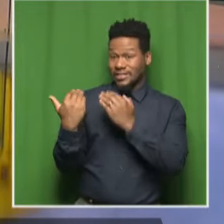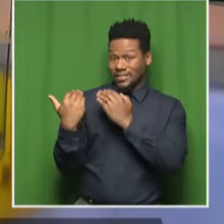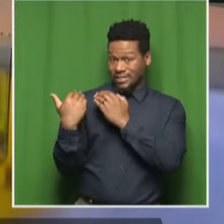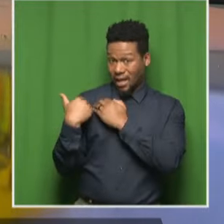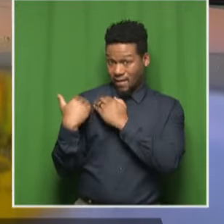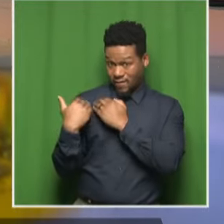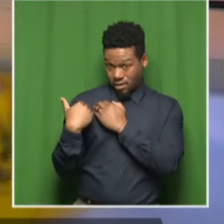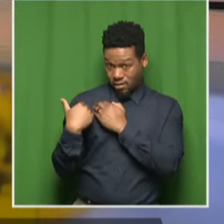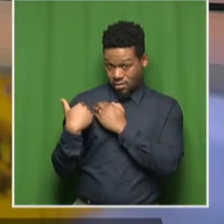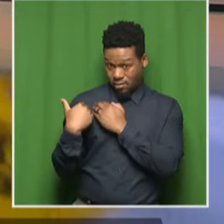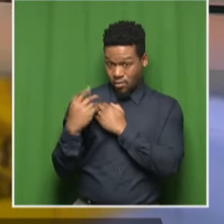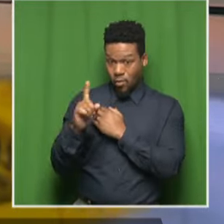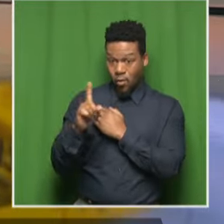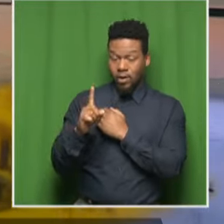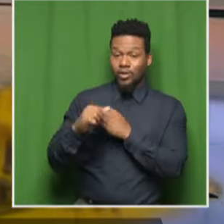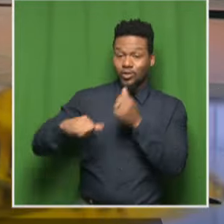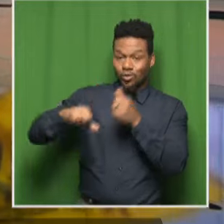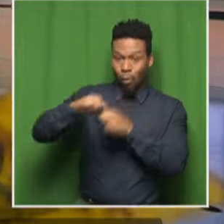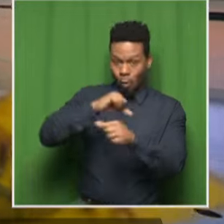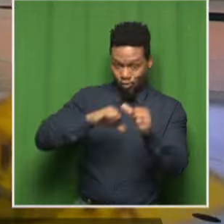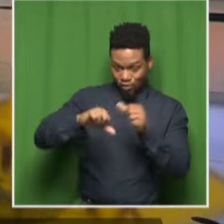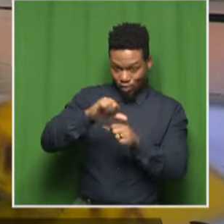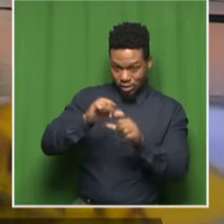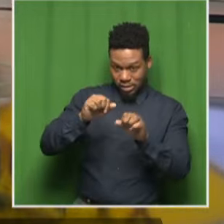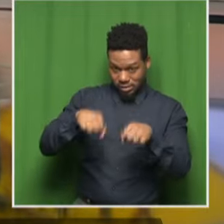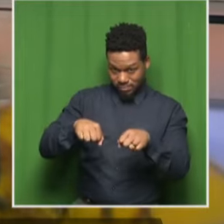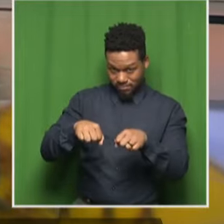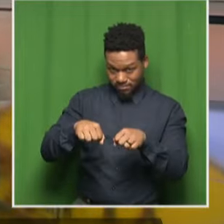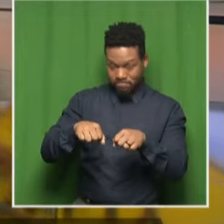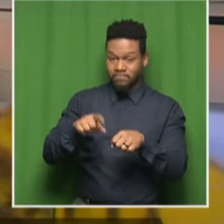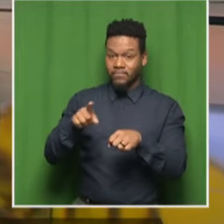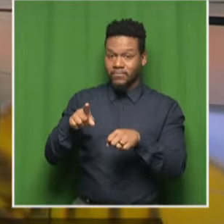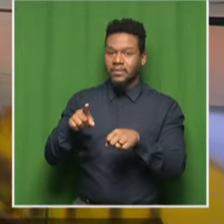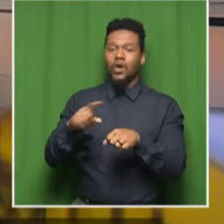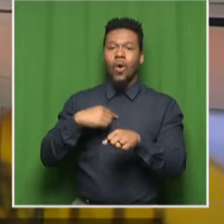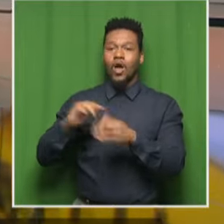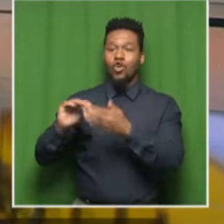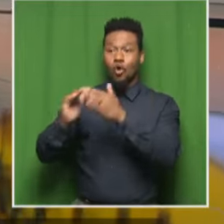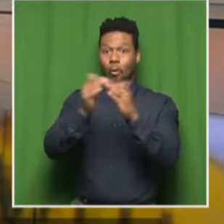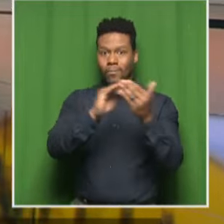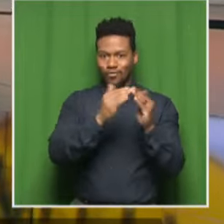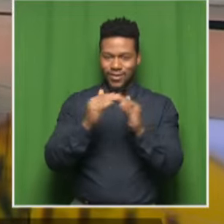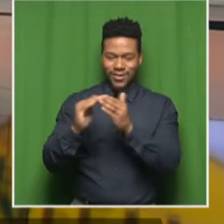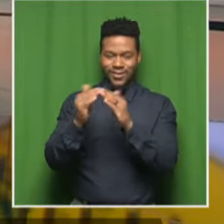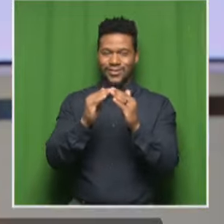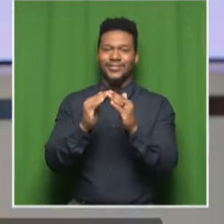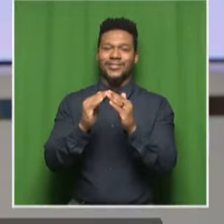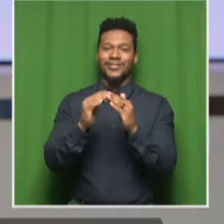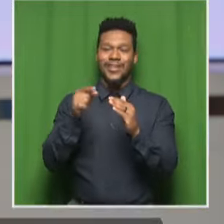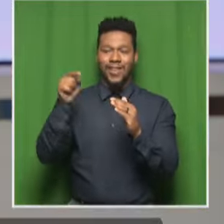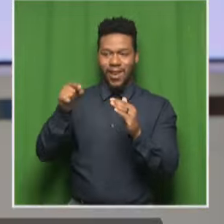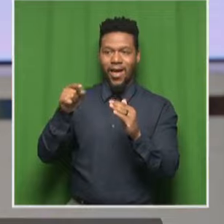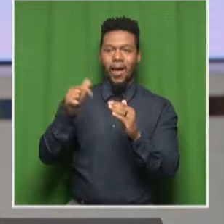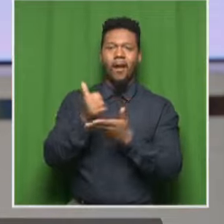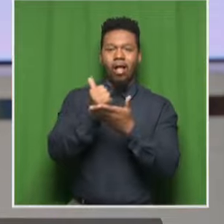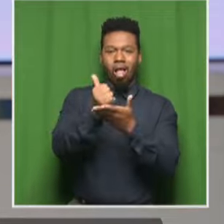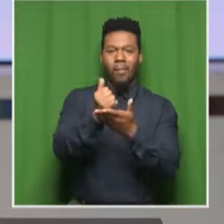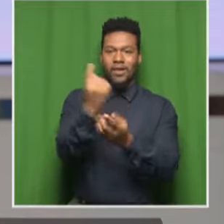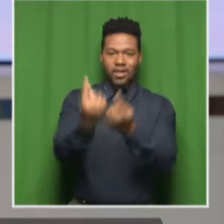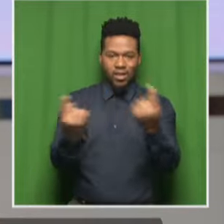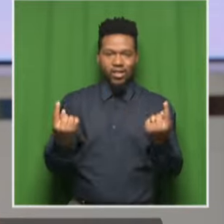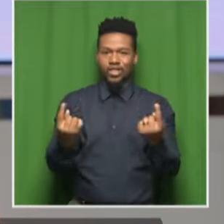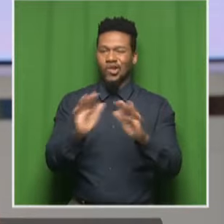So it's the safety part of it comes in as a community-based. Yes. So instead of authorities and the likes and security